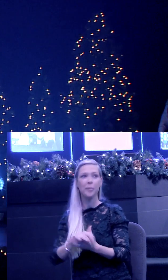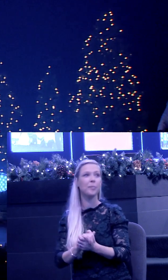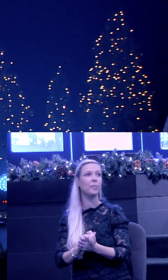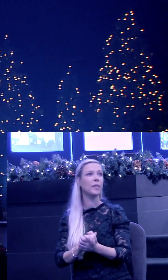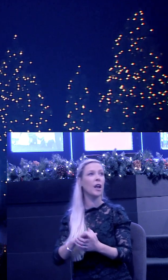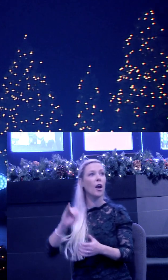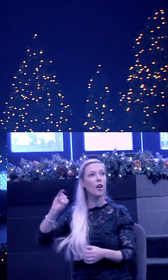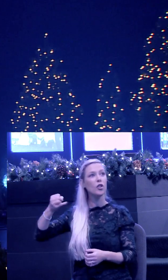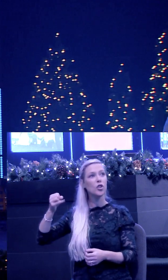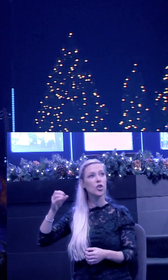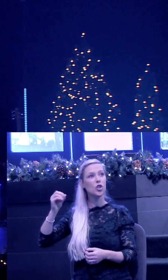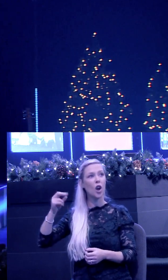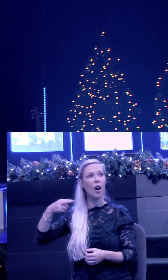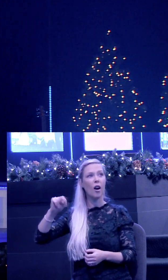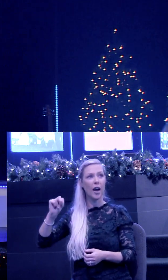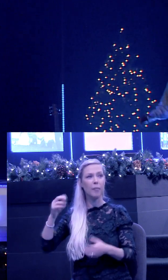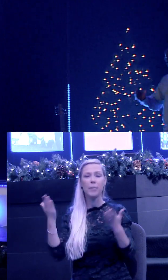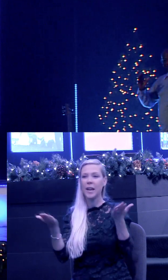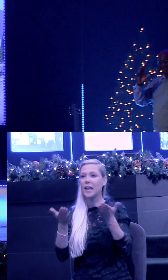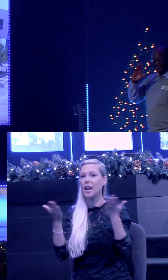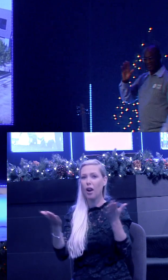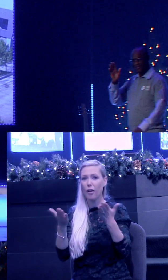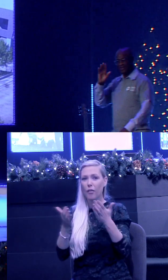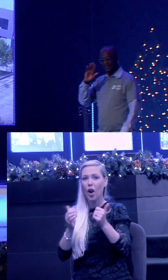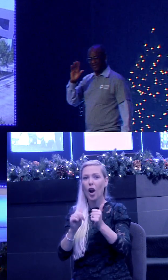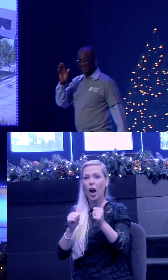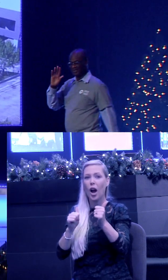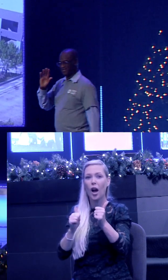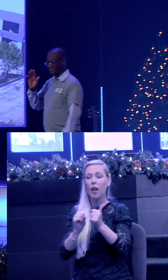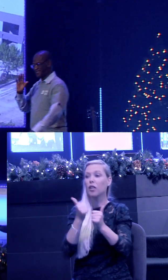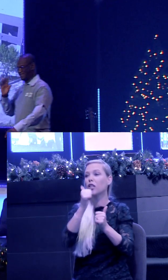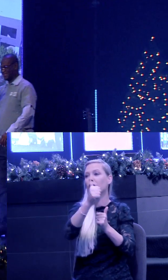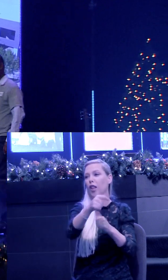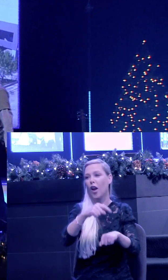John's been a part of community for longer than me. This is Sydney Martin.